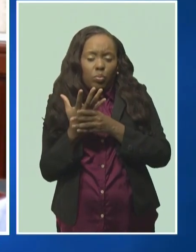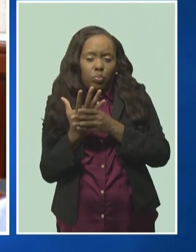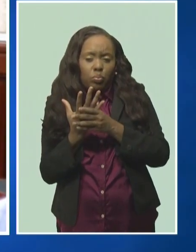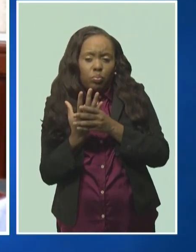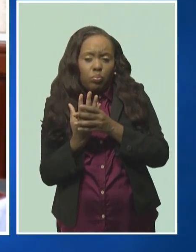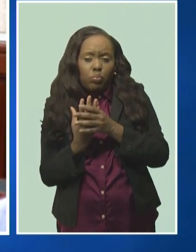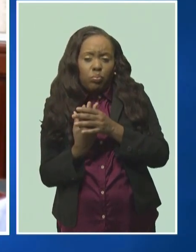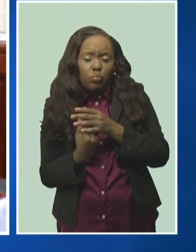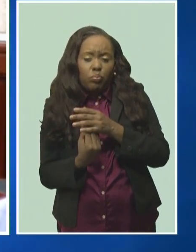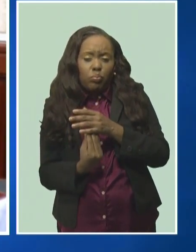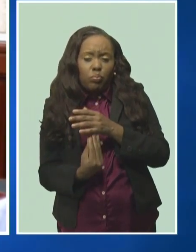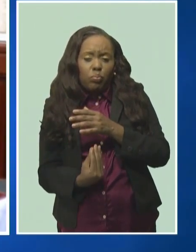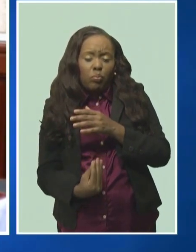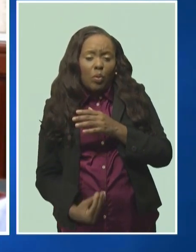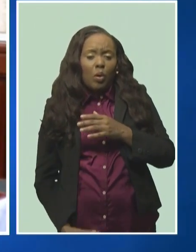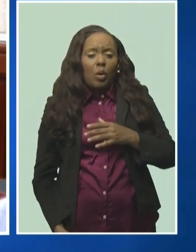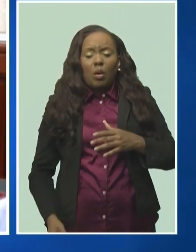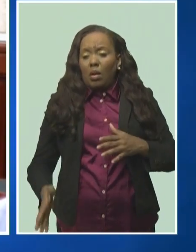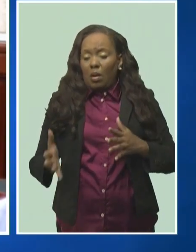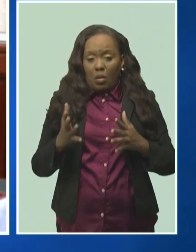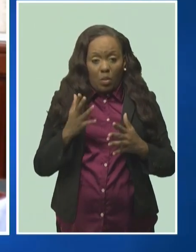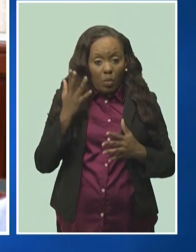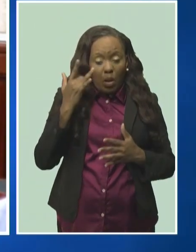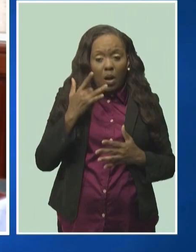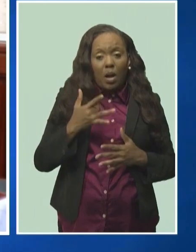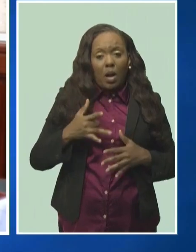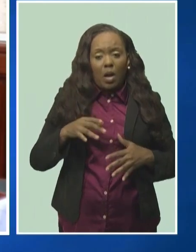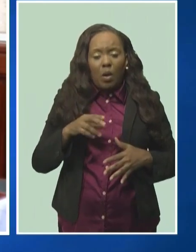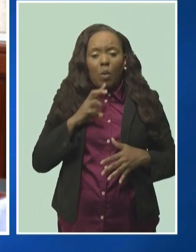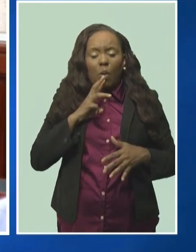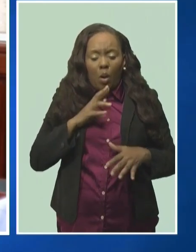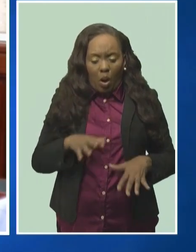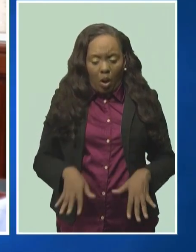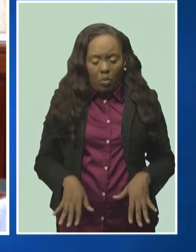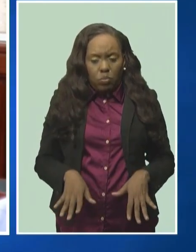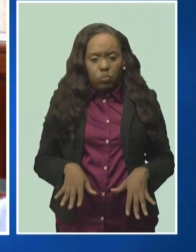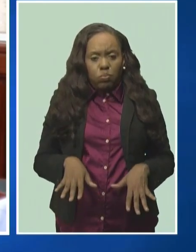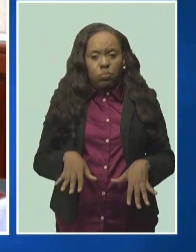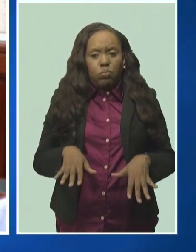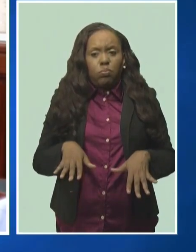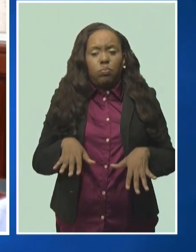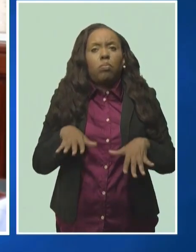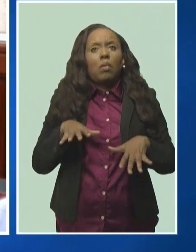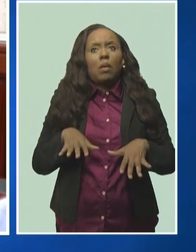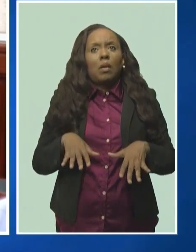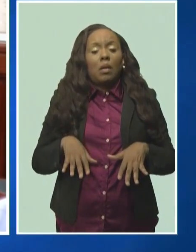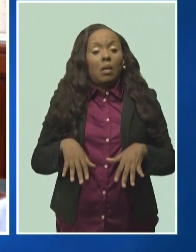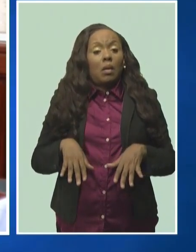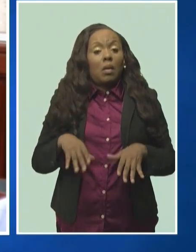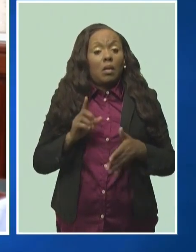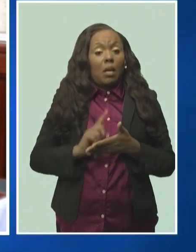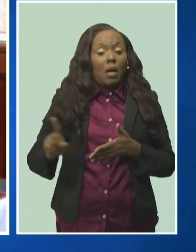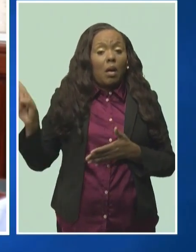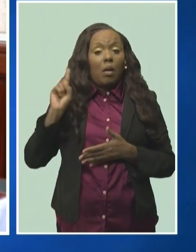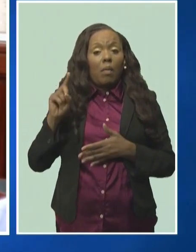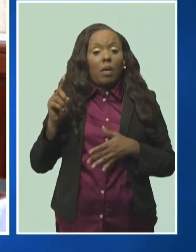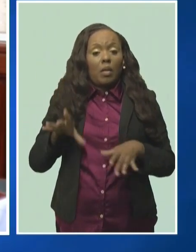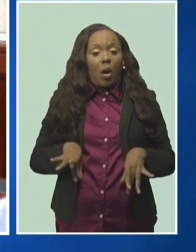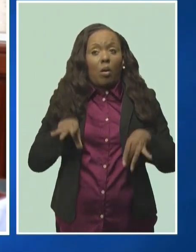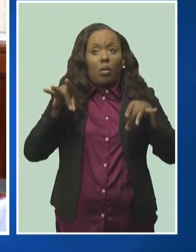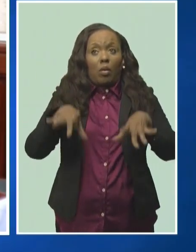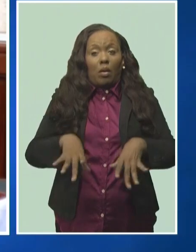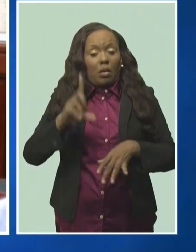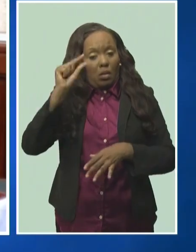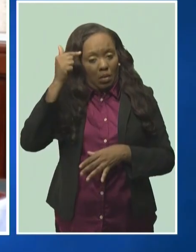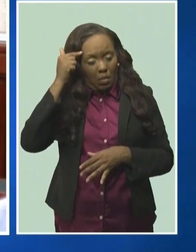water of rising tides. And Mr. Speaker, as recently as last week or week before, the Australian government had to commit itself